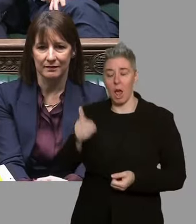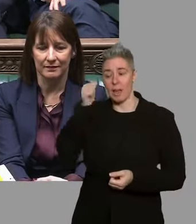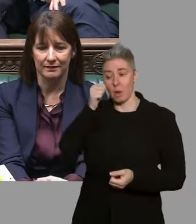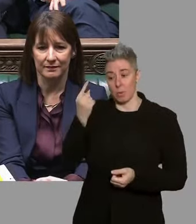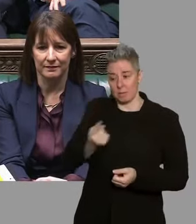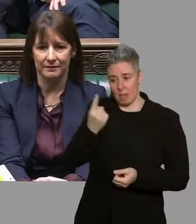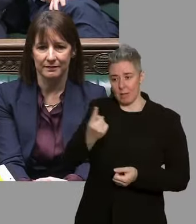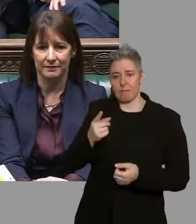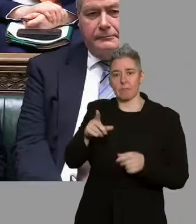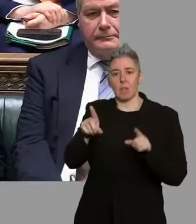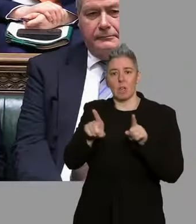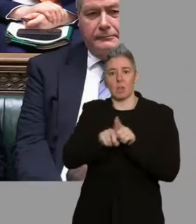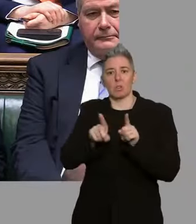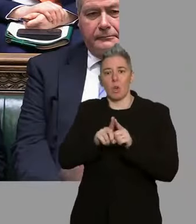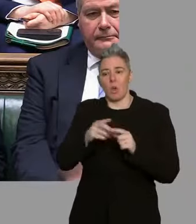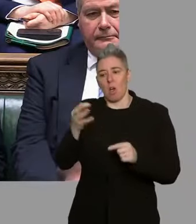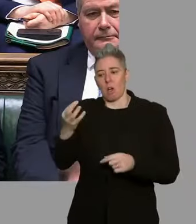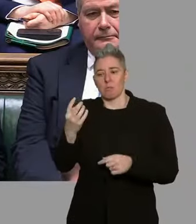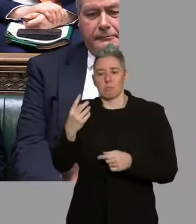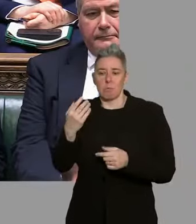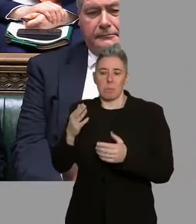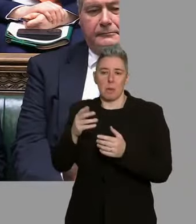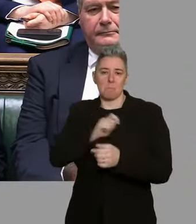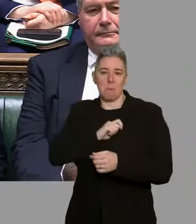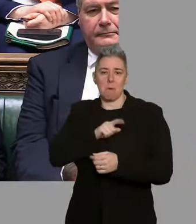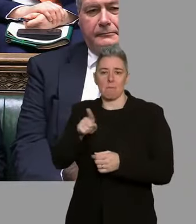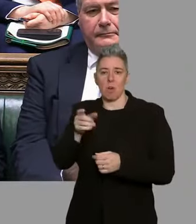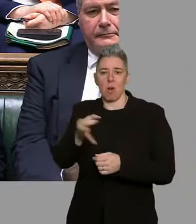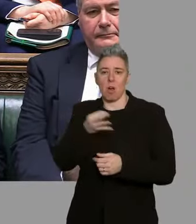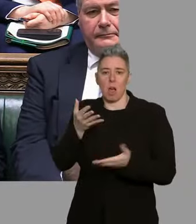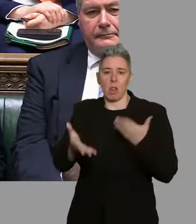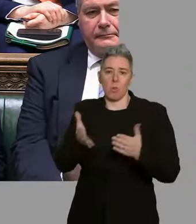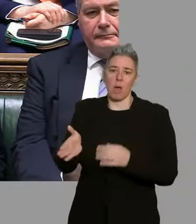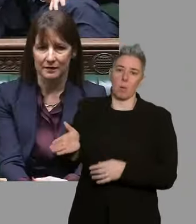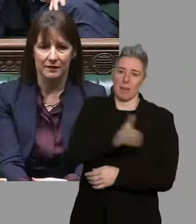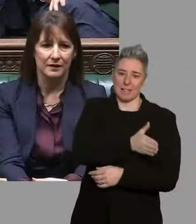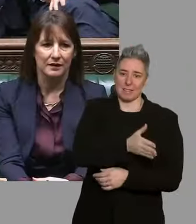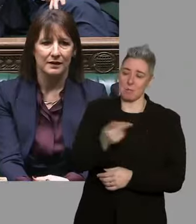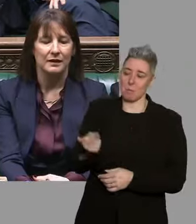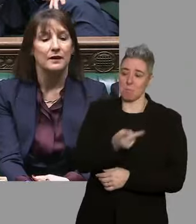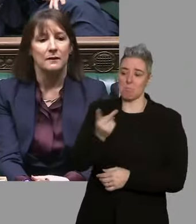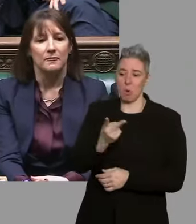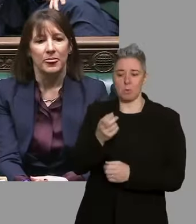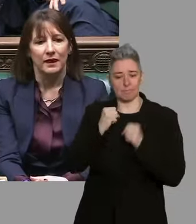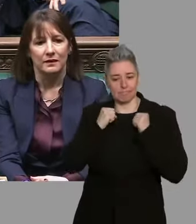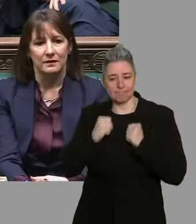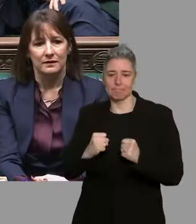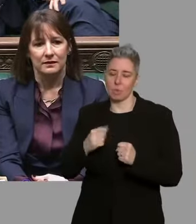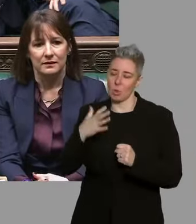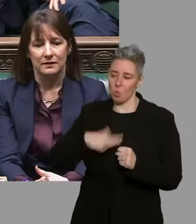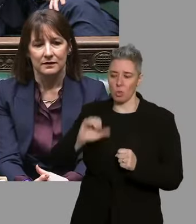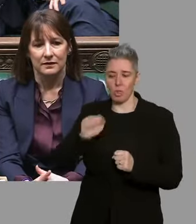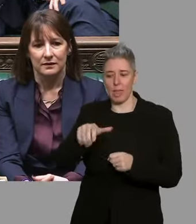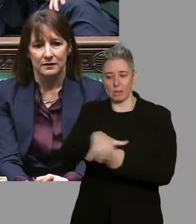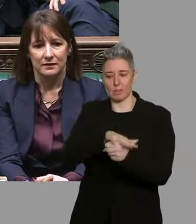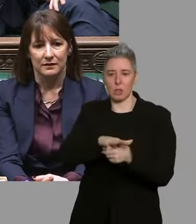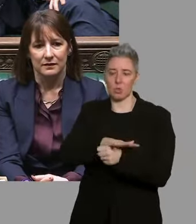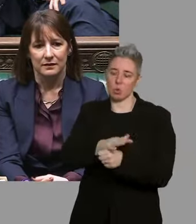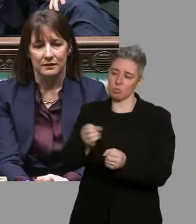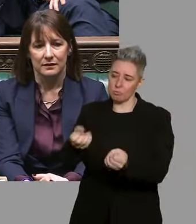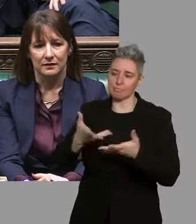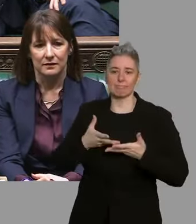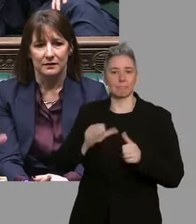a commitment to ensuring their constituents receive a better service. The Maritime Minister has met the ferry and